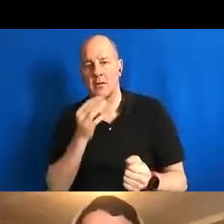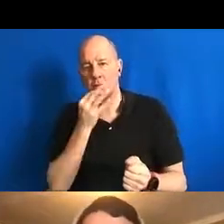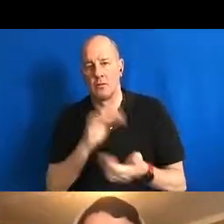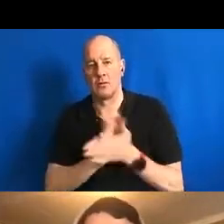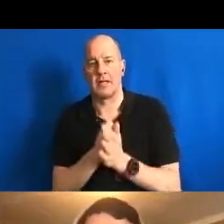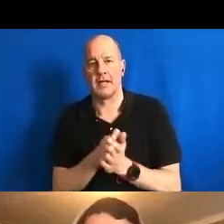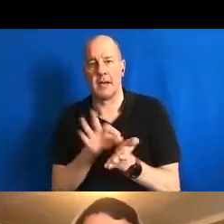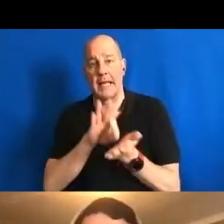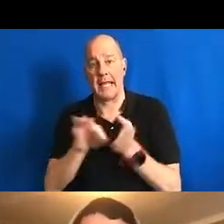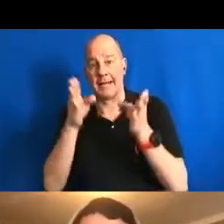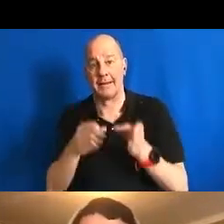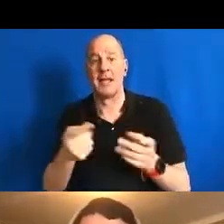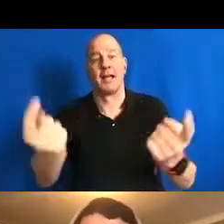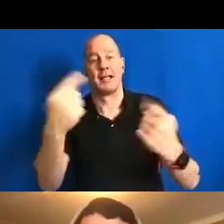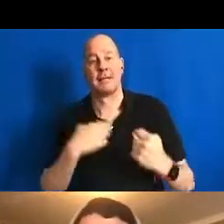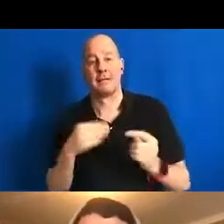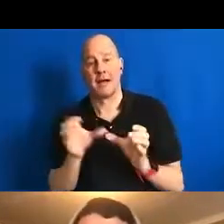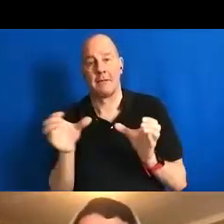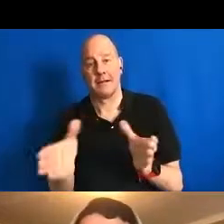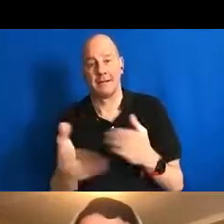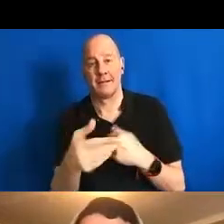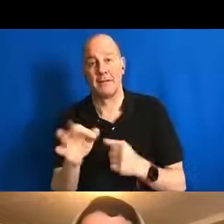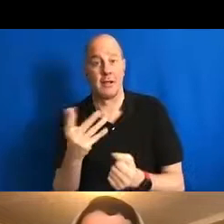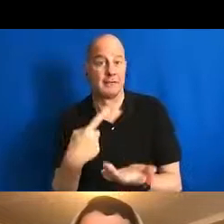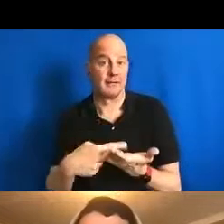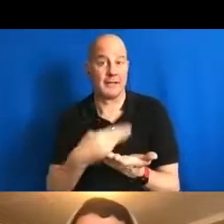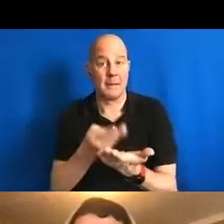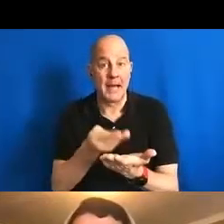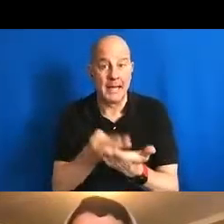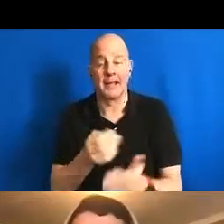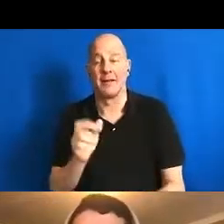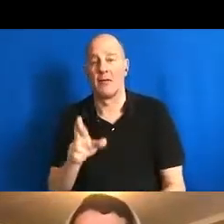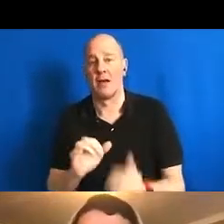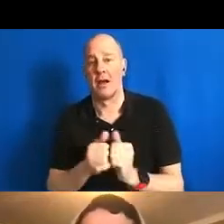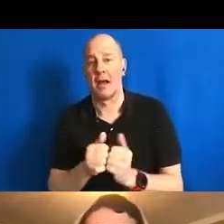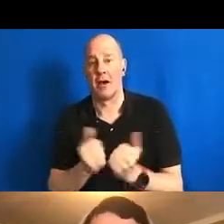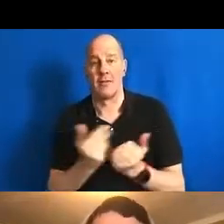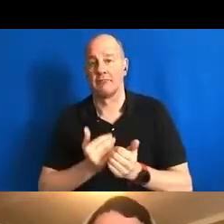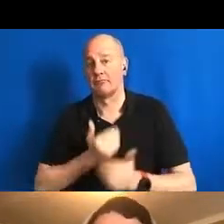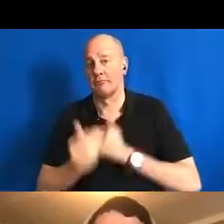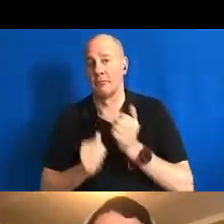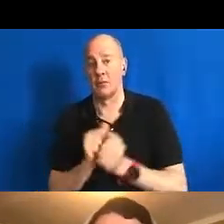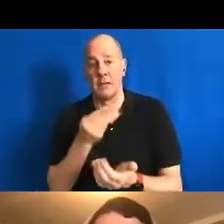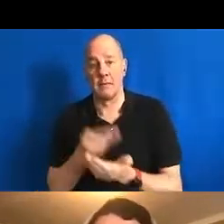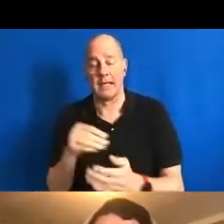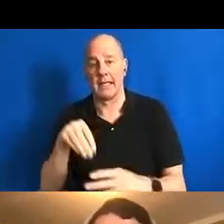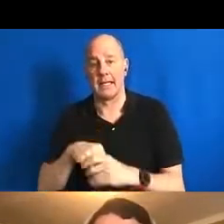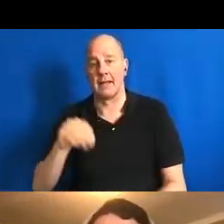So come to my breakout session if you want to talk about money or how it's going with money in your co-op.